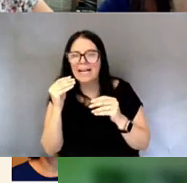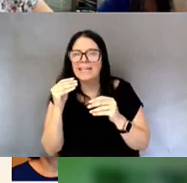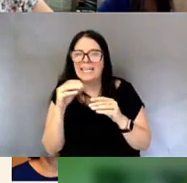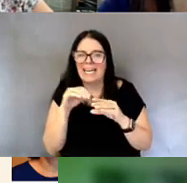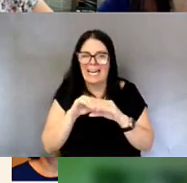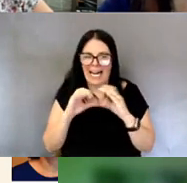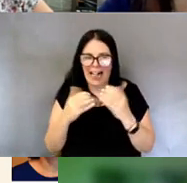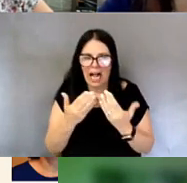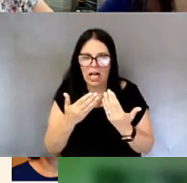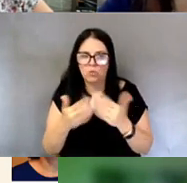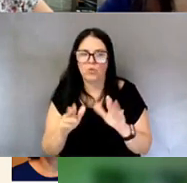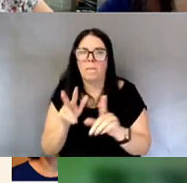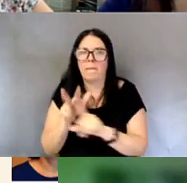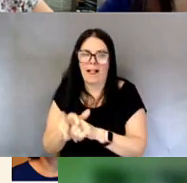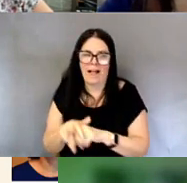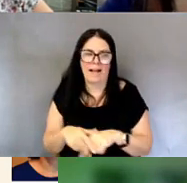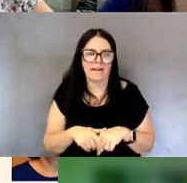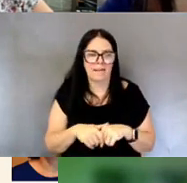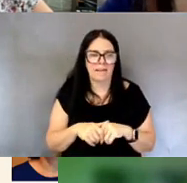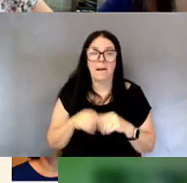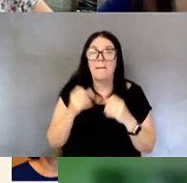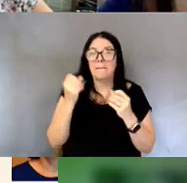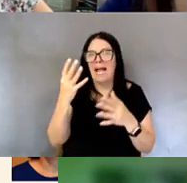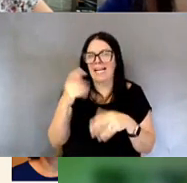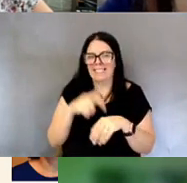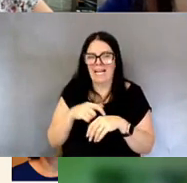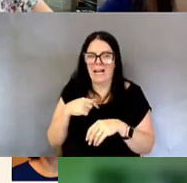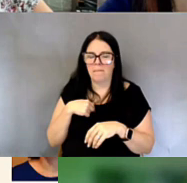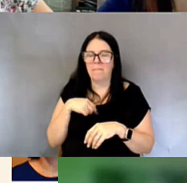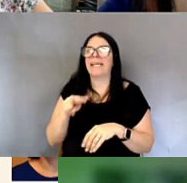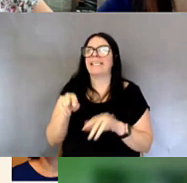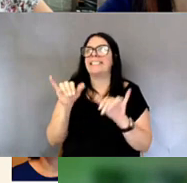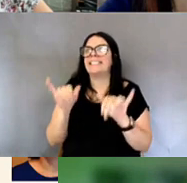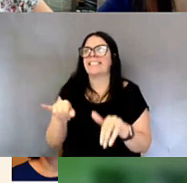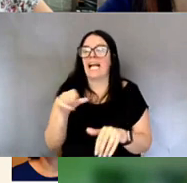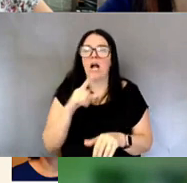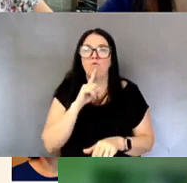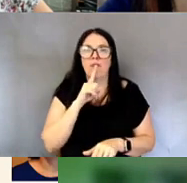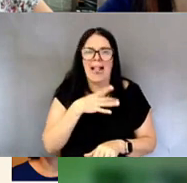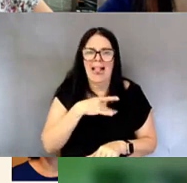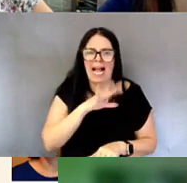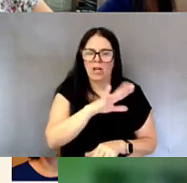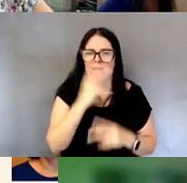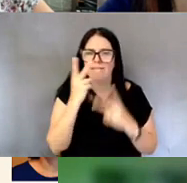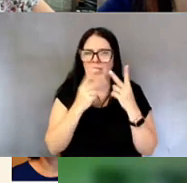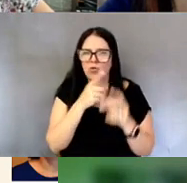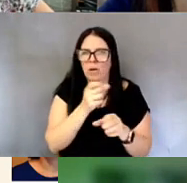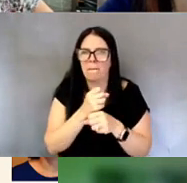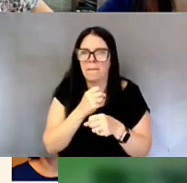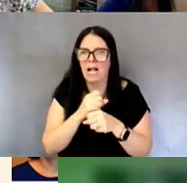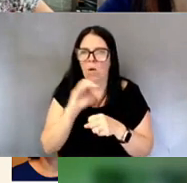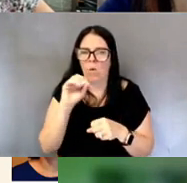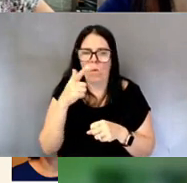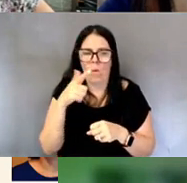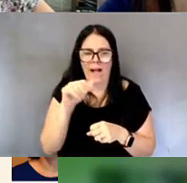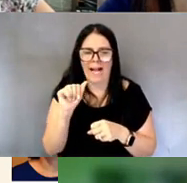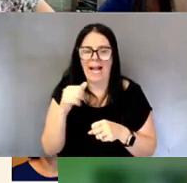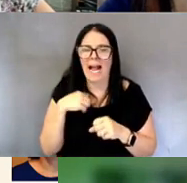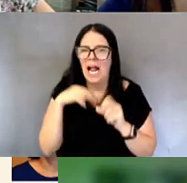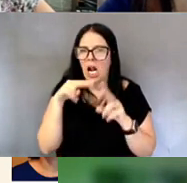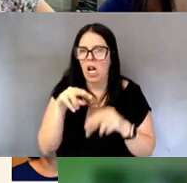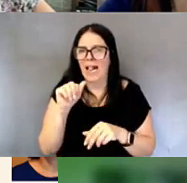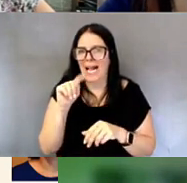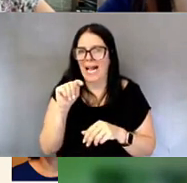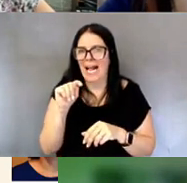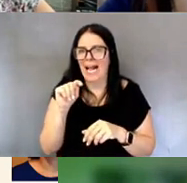classroom. Lots of aha moments. I really like some of the visuals that you created. Olga, just looking at slide 22,